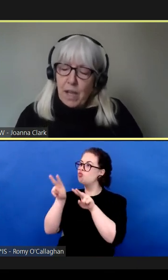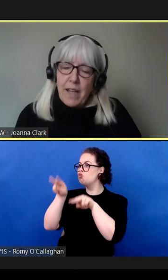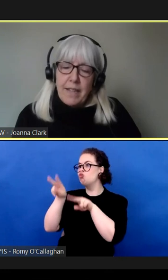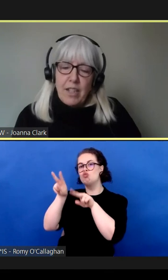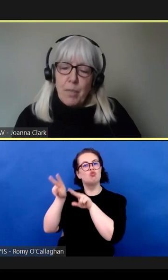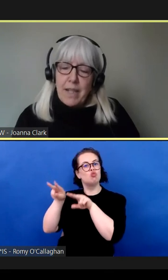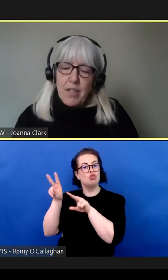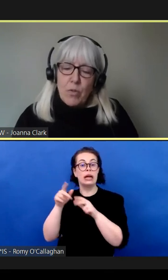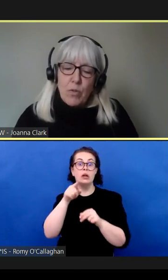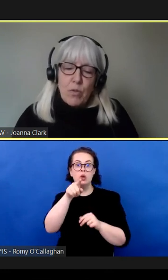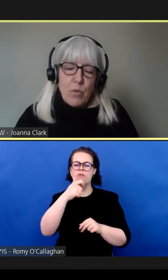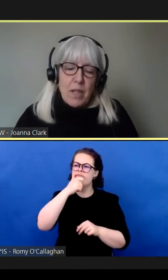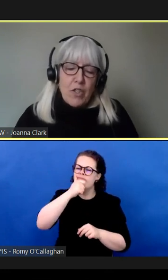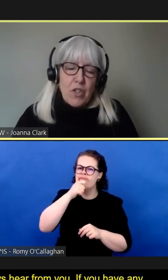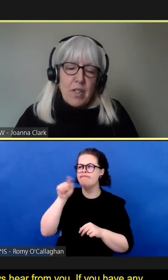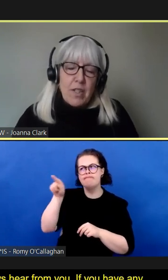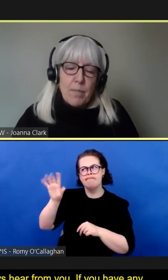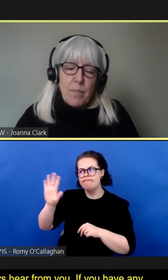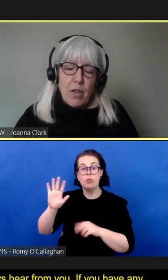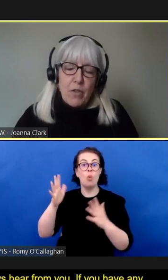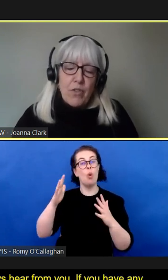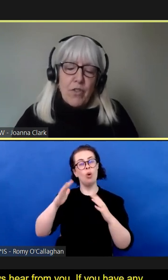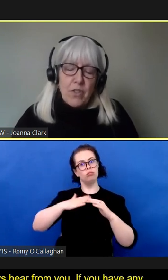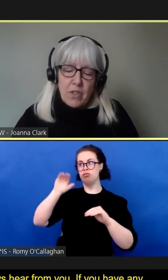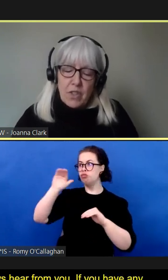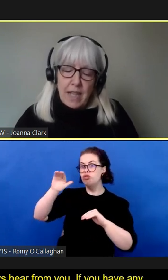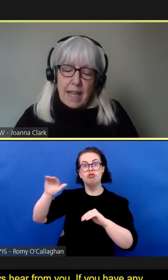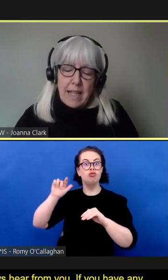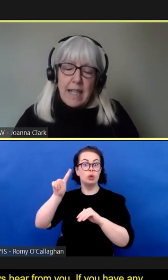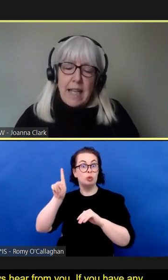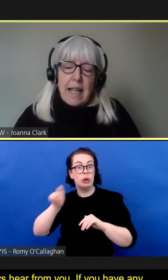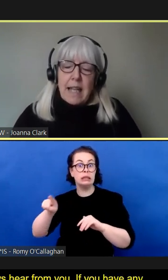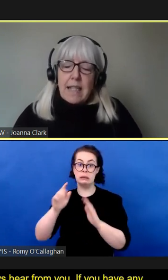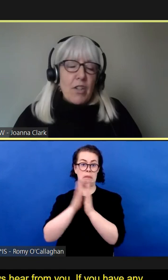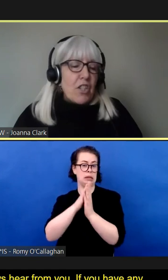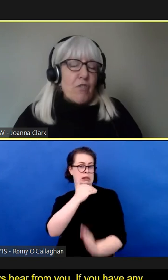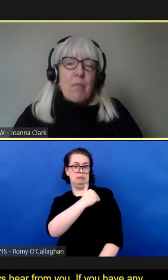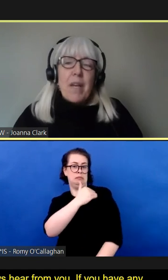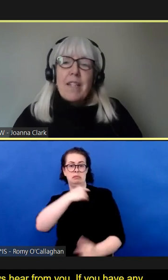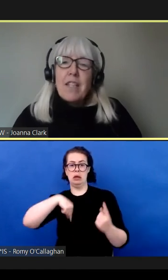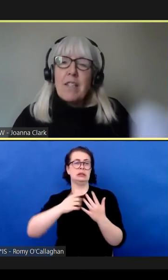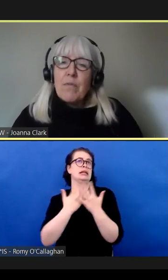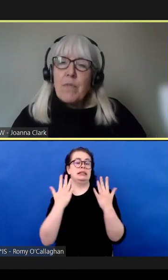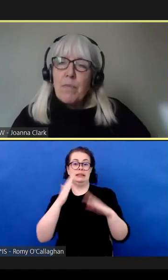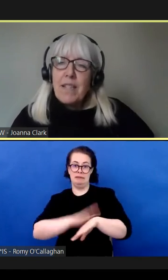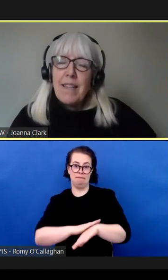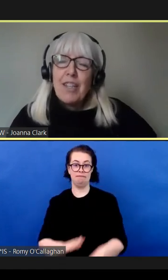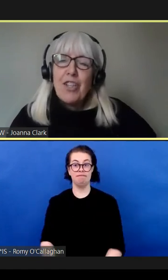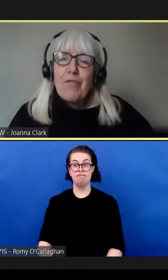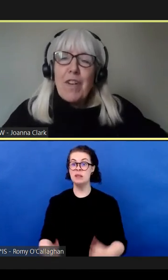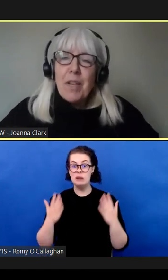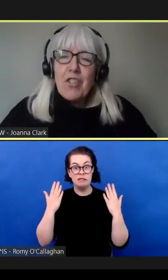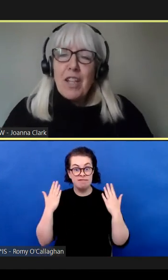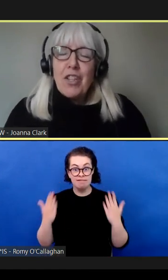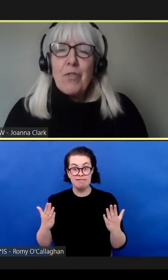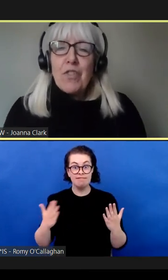you have any comments or questions beyond today. So it just remains with me to thank you